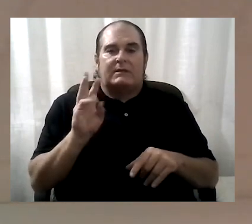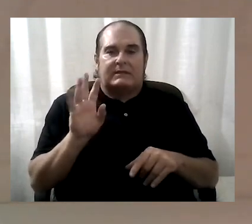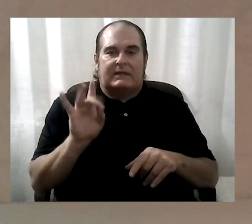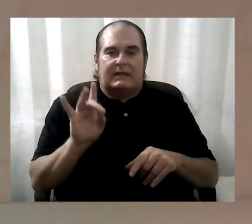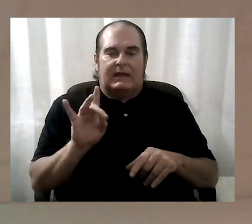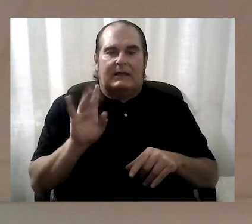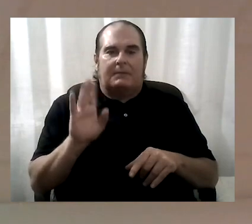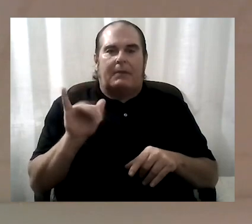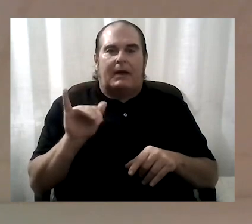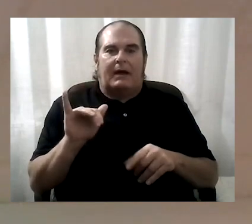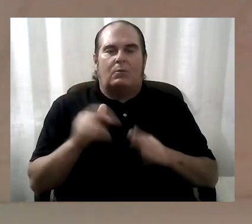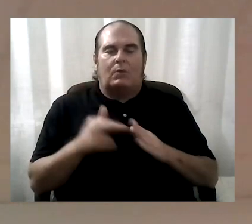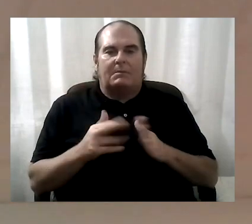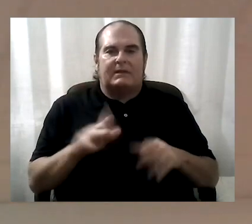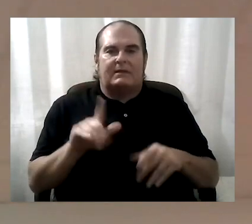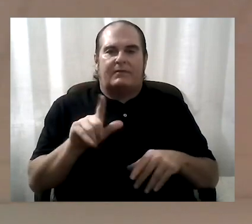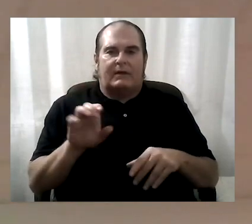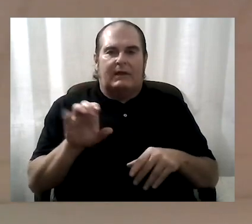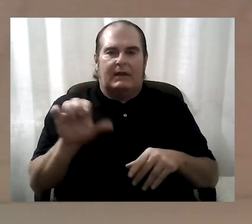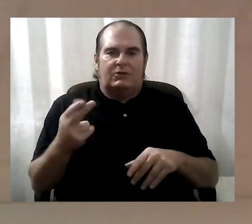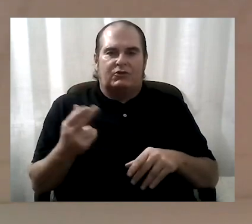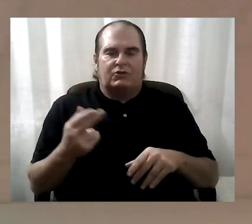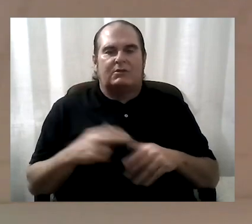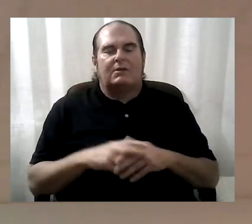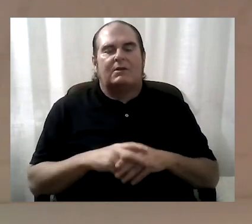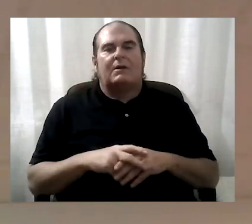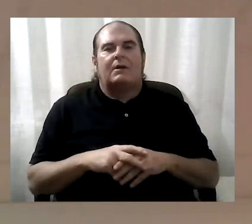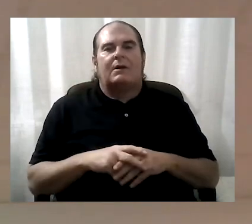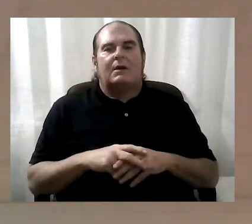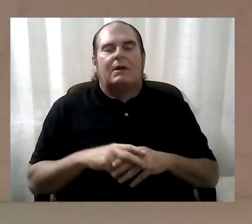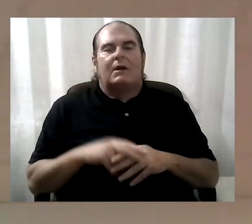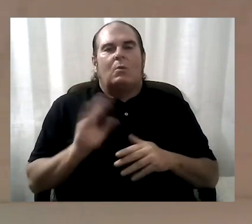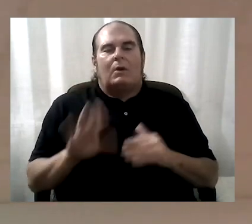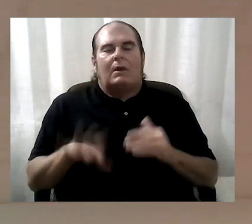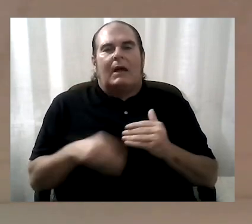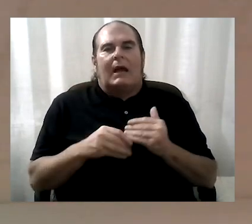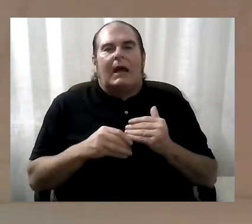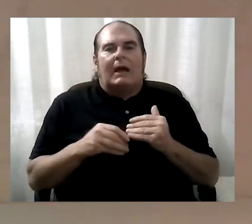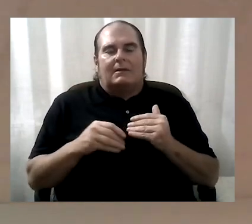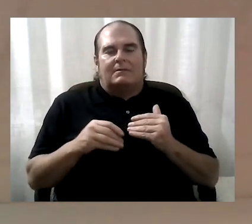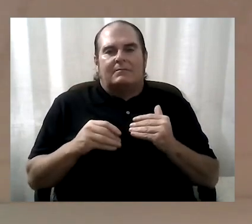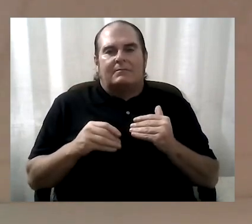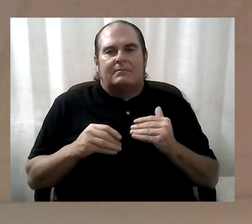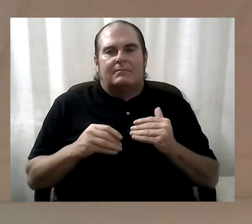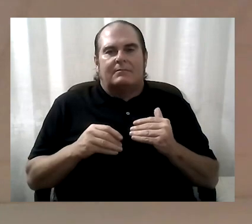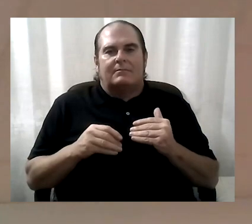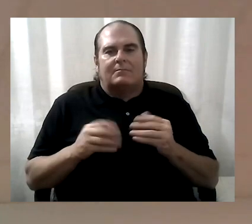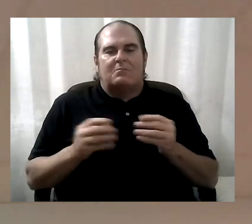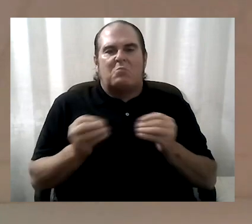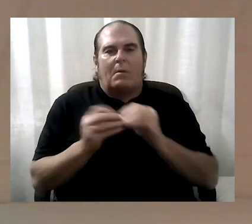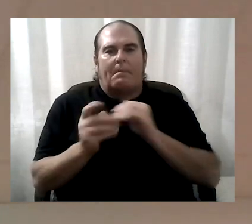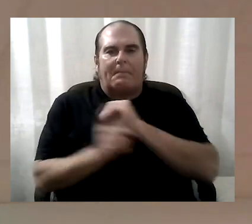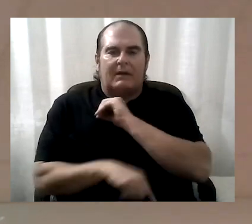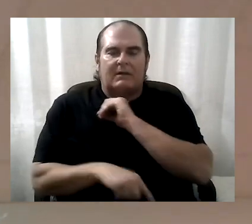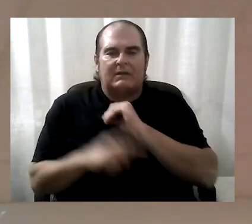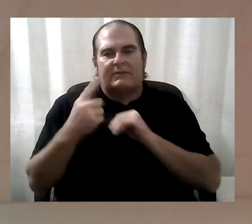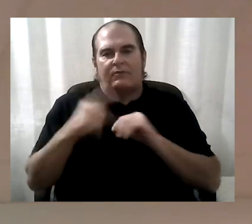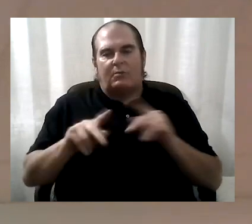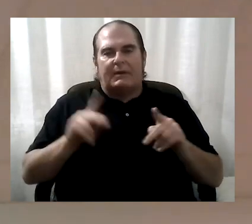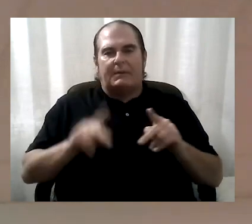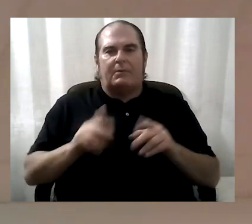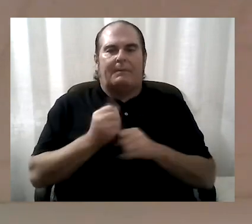all add into the code greater penalties for people that make mistakes and